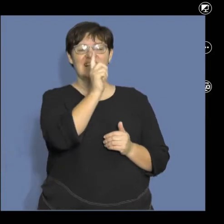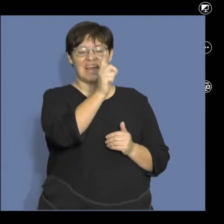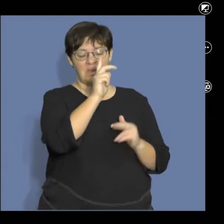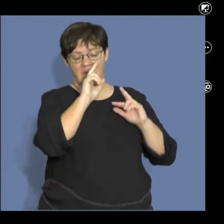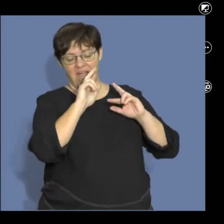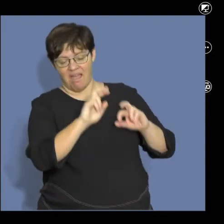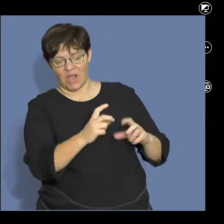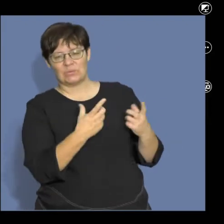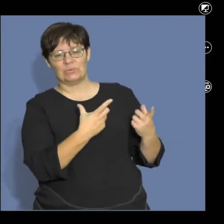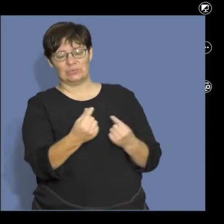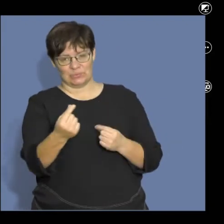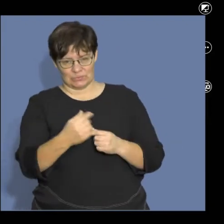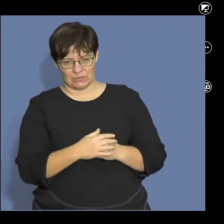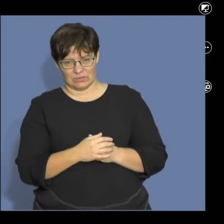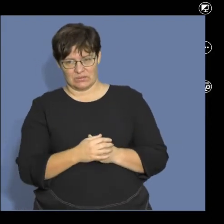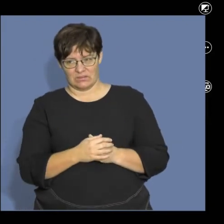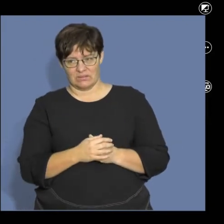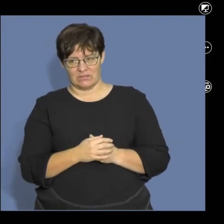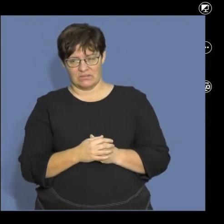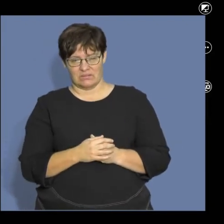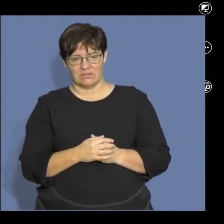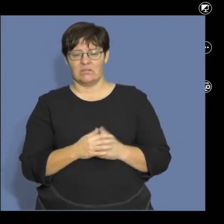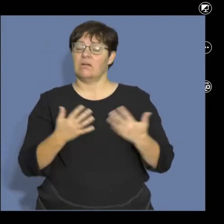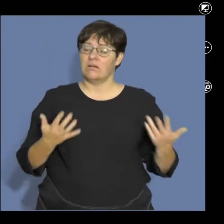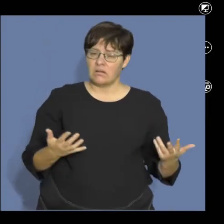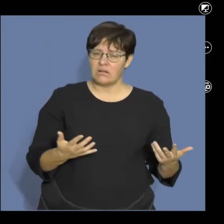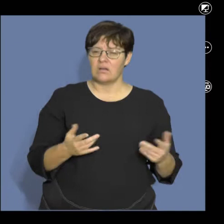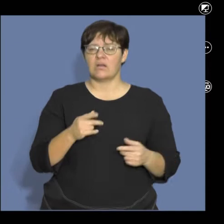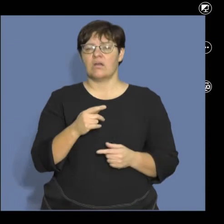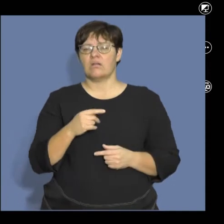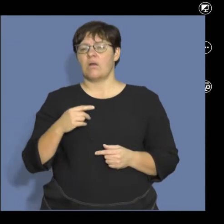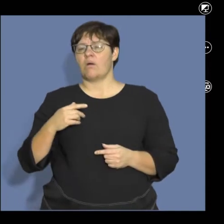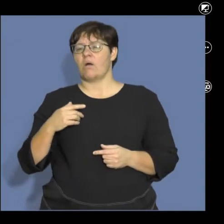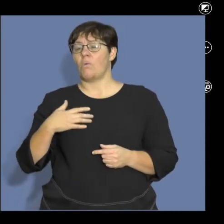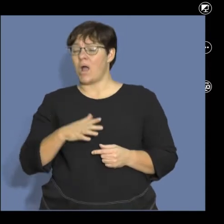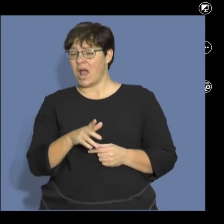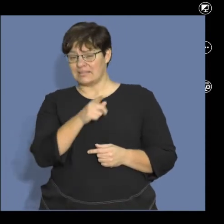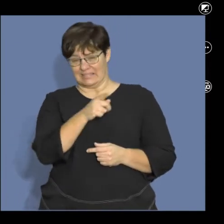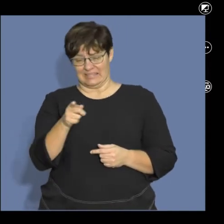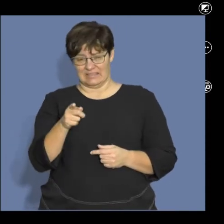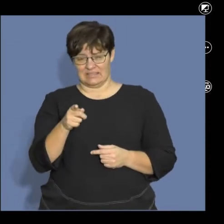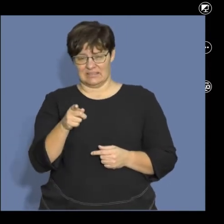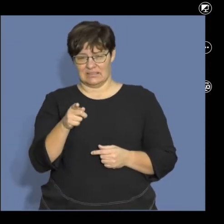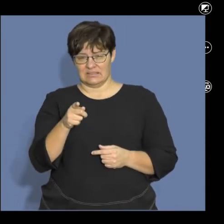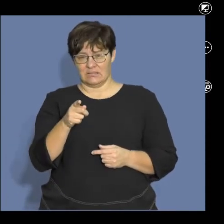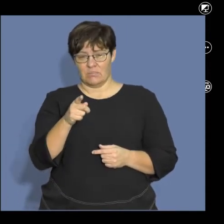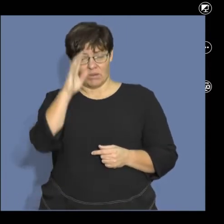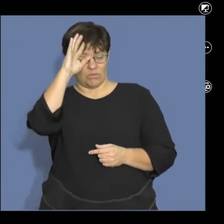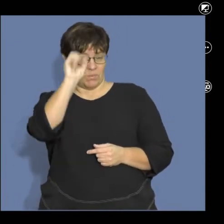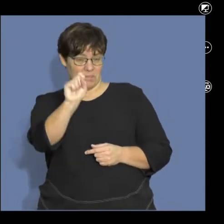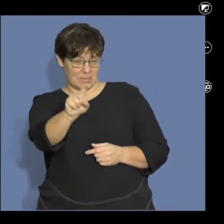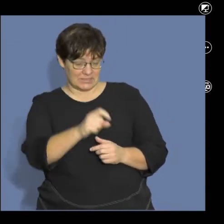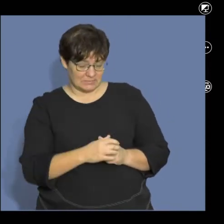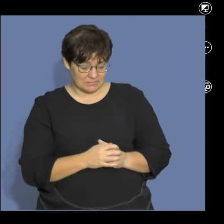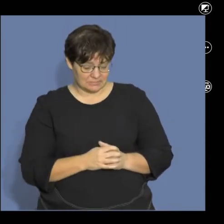look forward to as we go further. The one thing that I do want to remind you